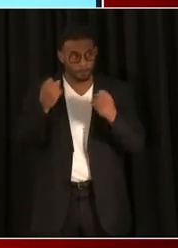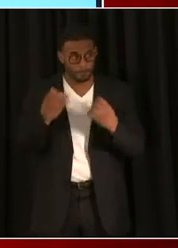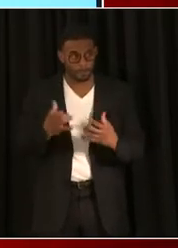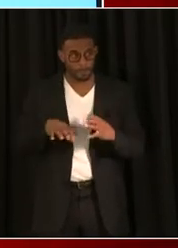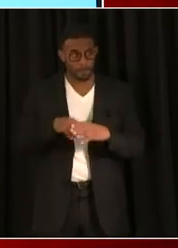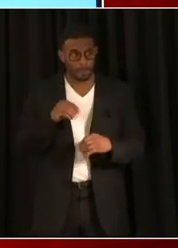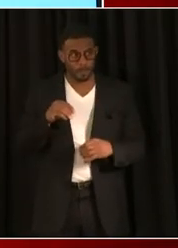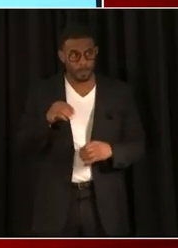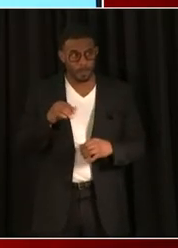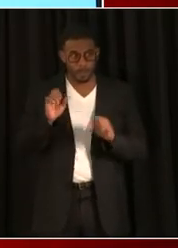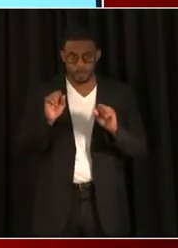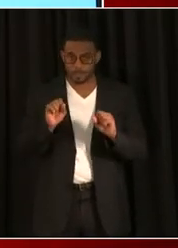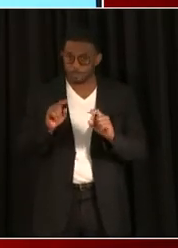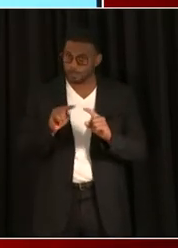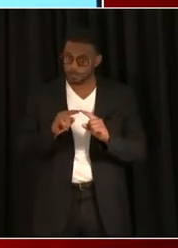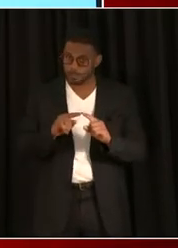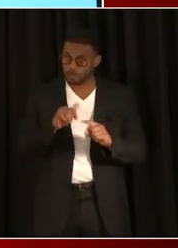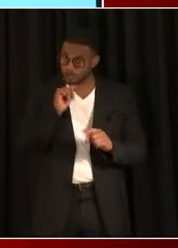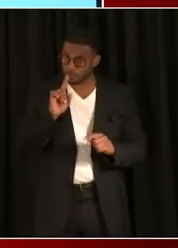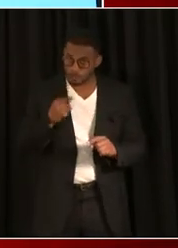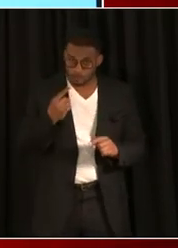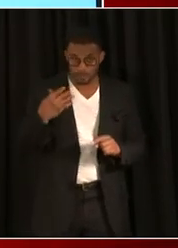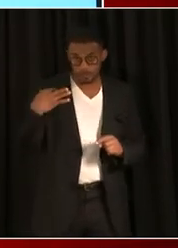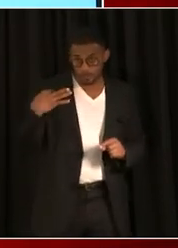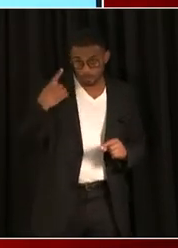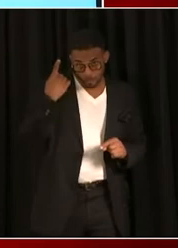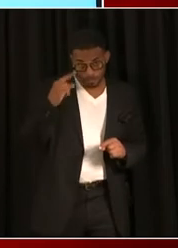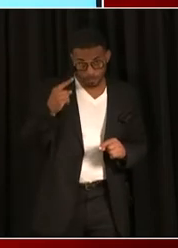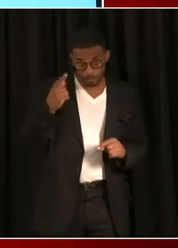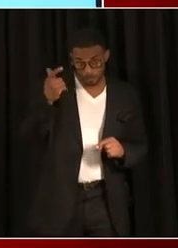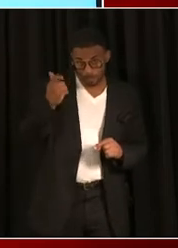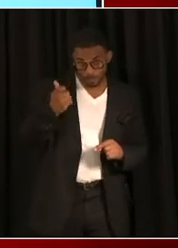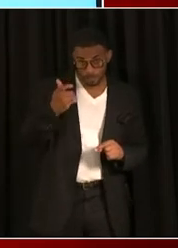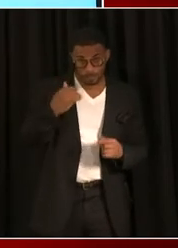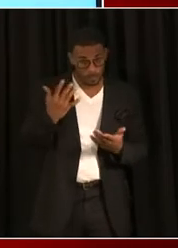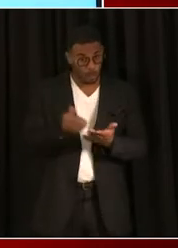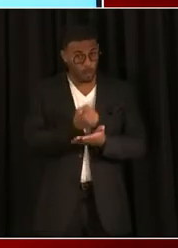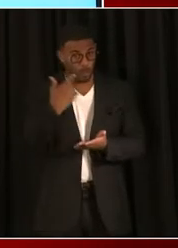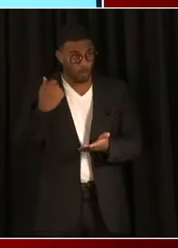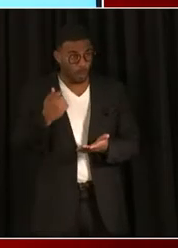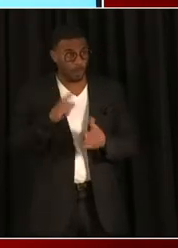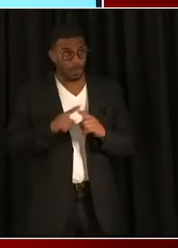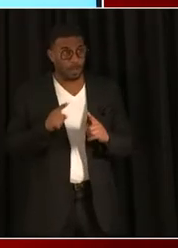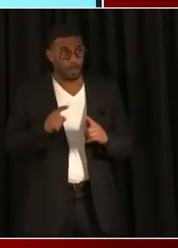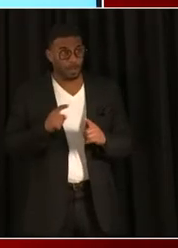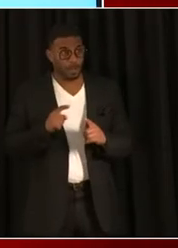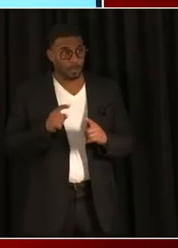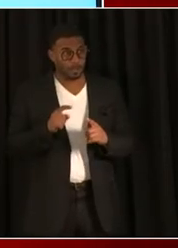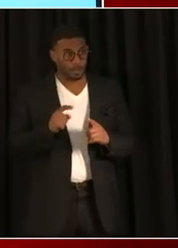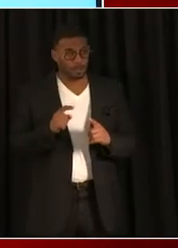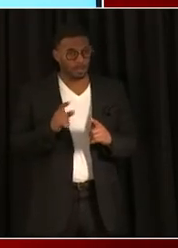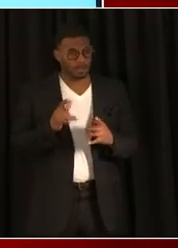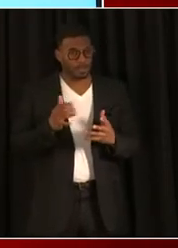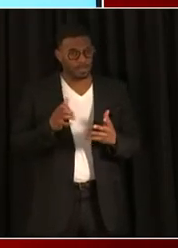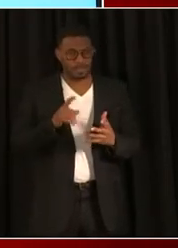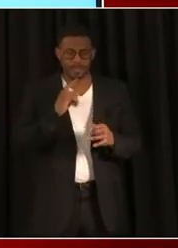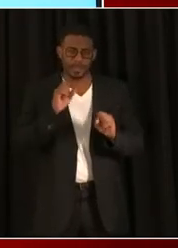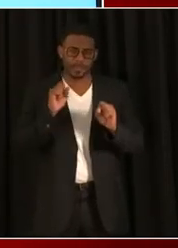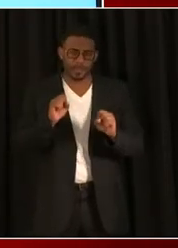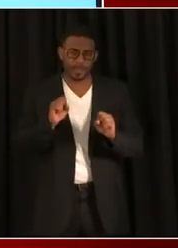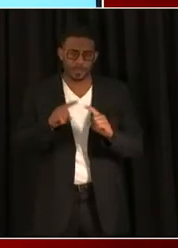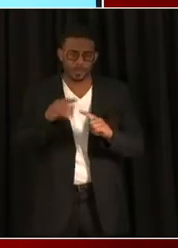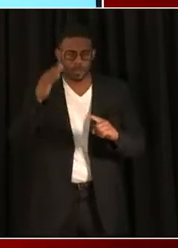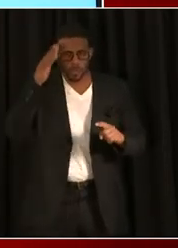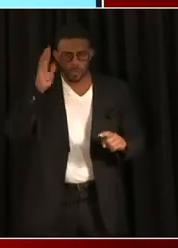gotten lots out of the ability to not only apply for a grant and win a grant, but